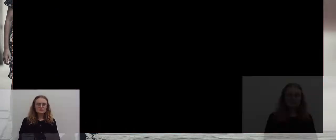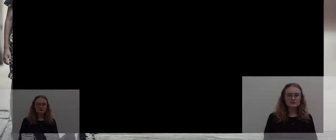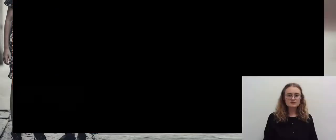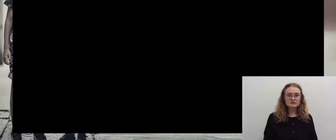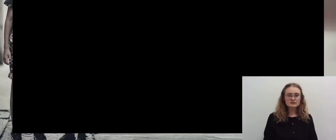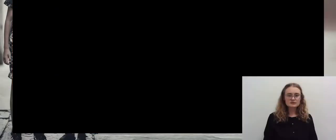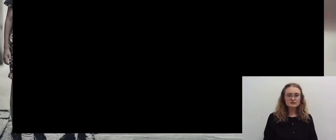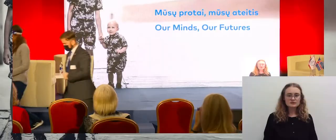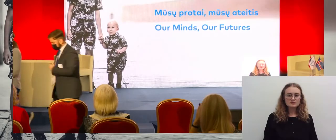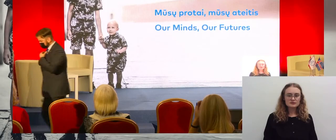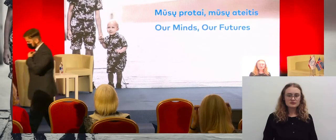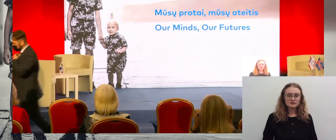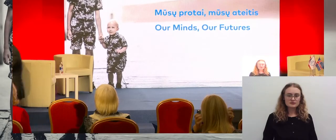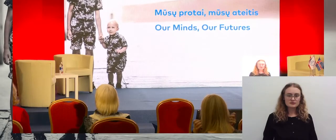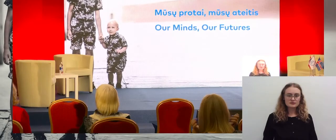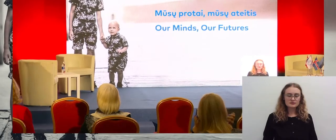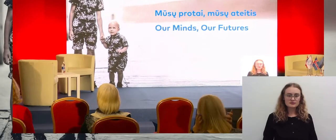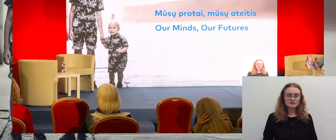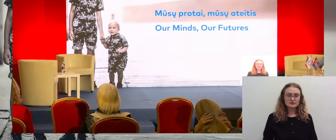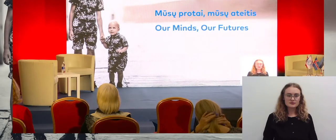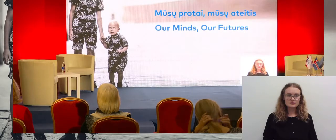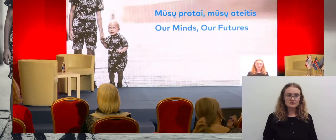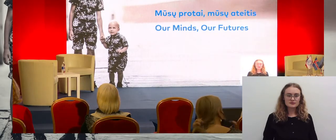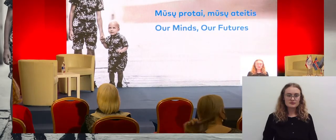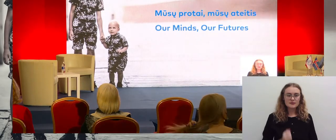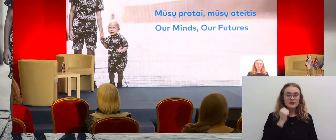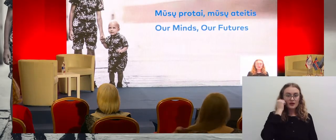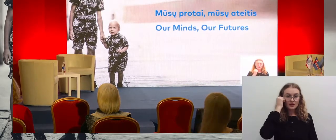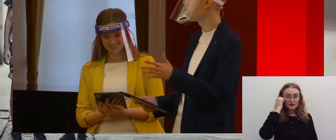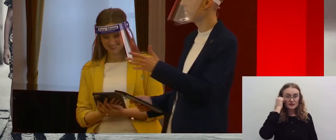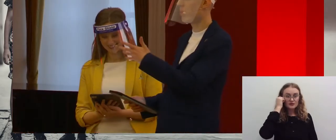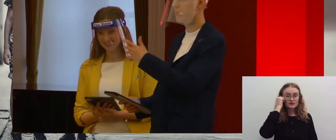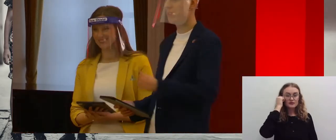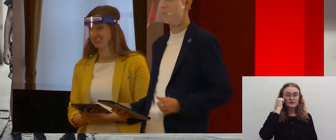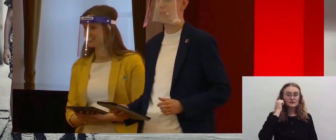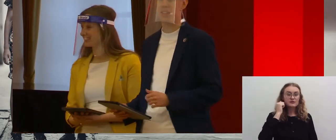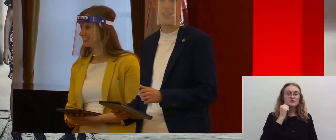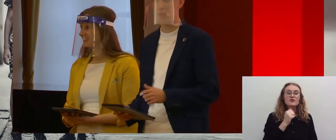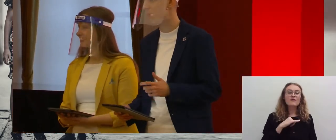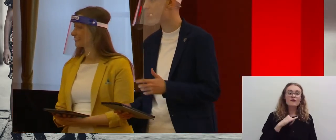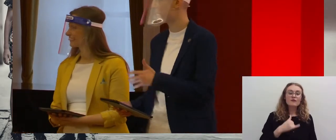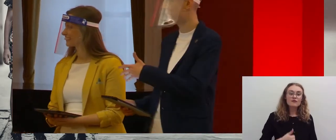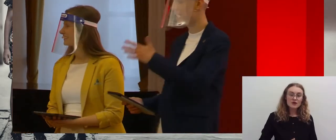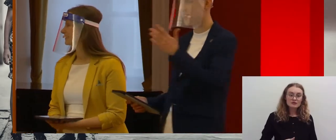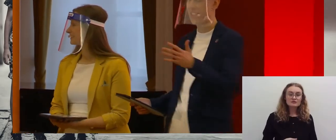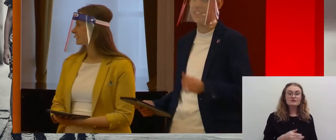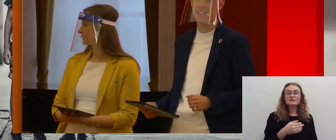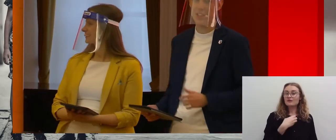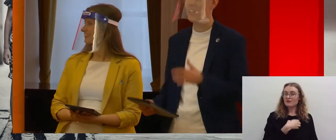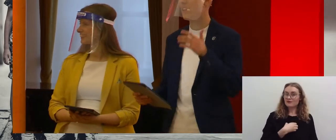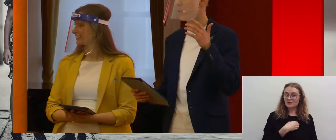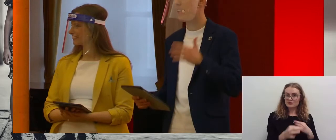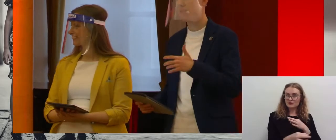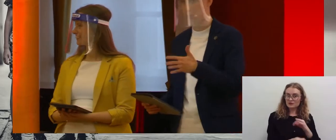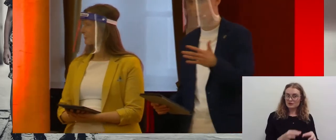Yes, thank you so much, speakers. It was a very informative discussion, and I couldn't agree more with what Umberto said at his last